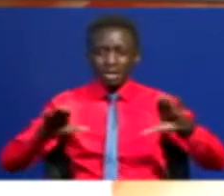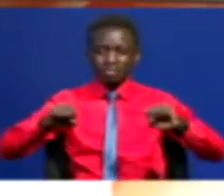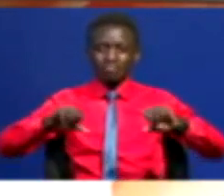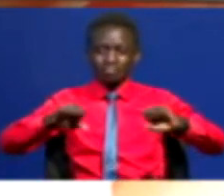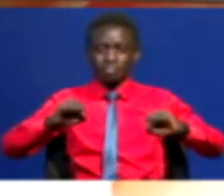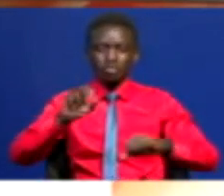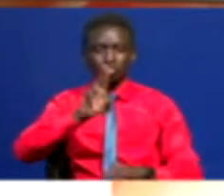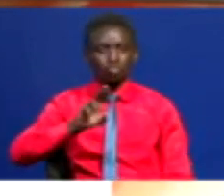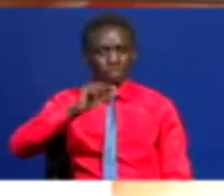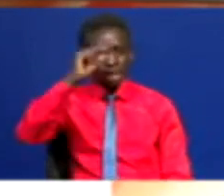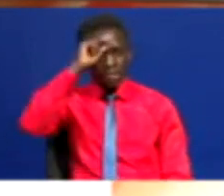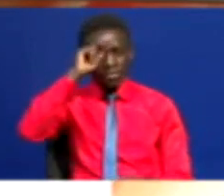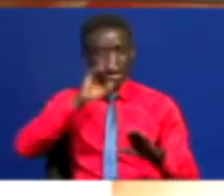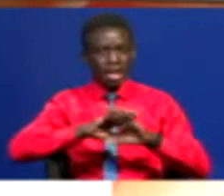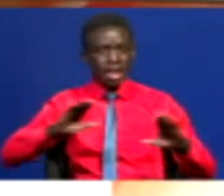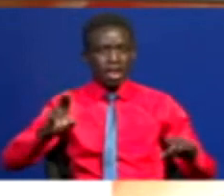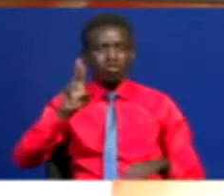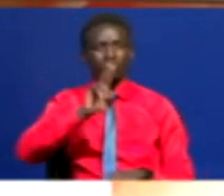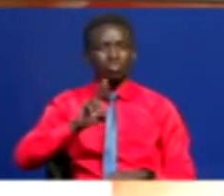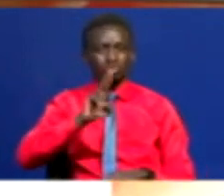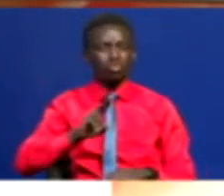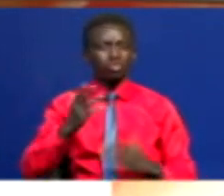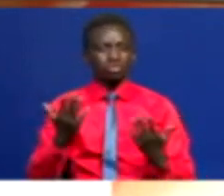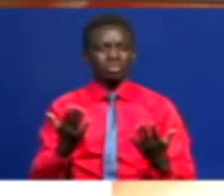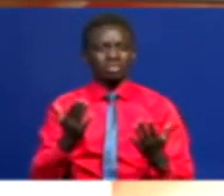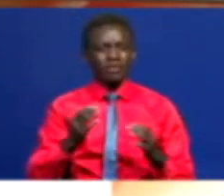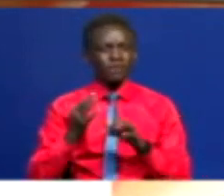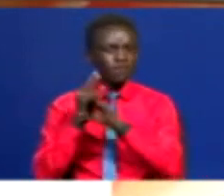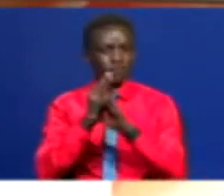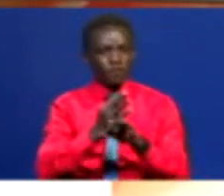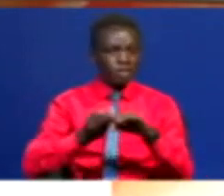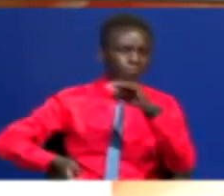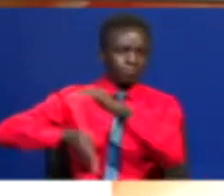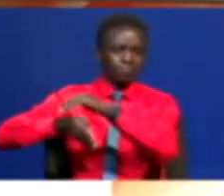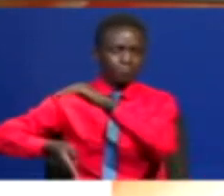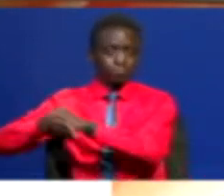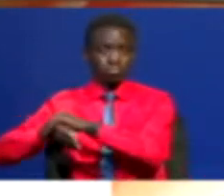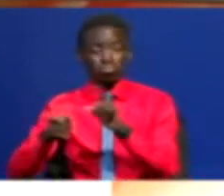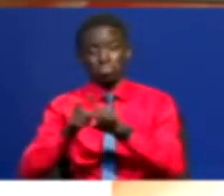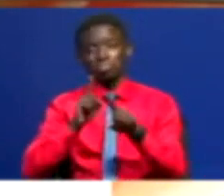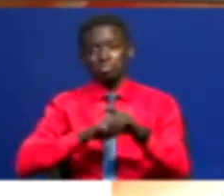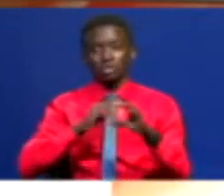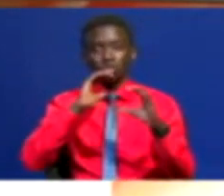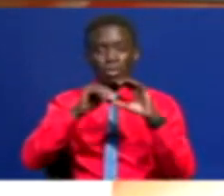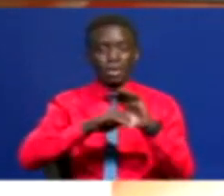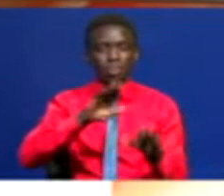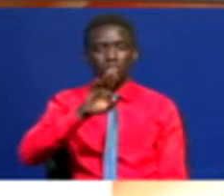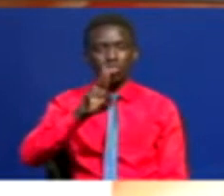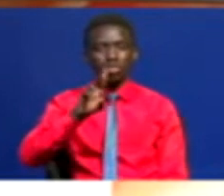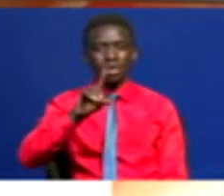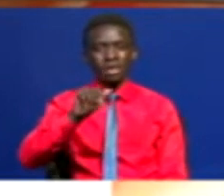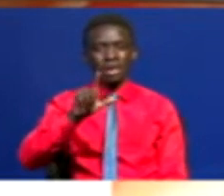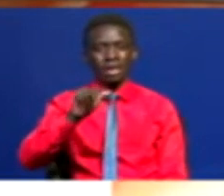to vacate or face forceful eviction. Speaking in Budalangi constituency, Busia County, during the groundbreaking ceremony for